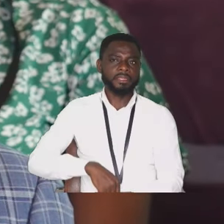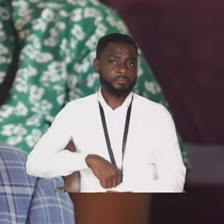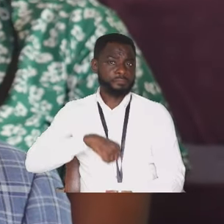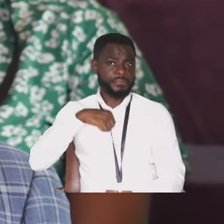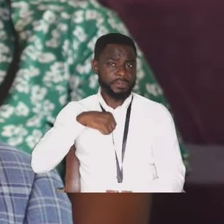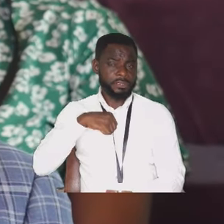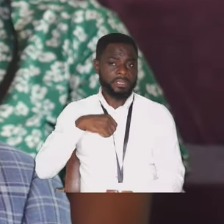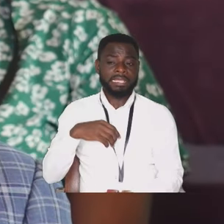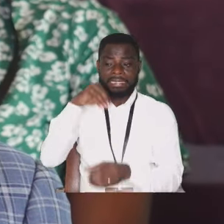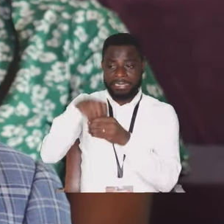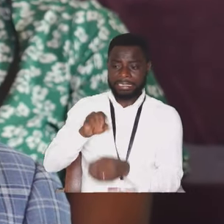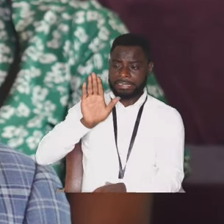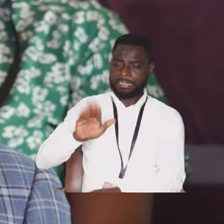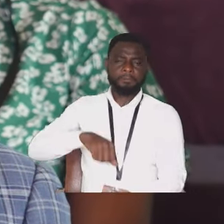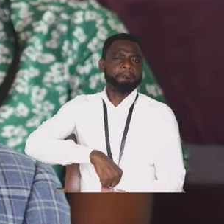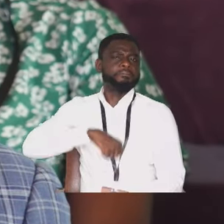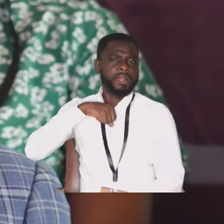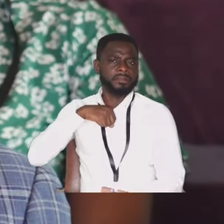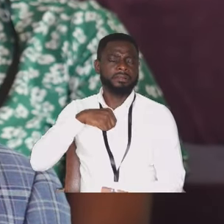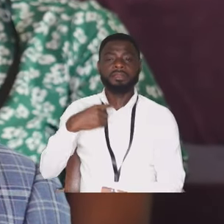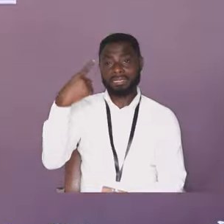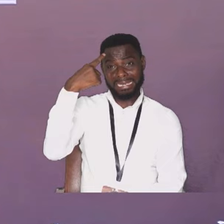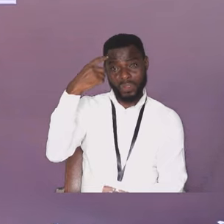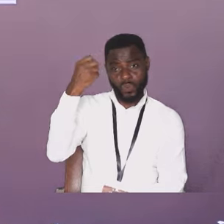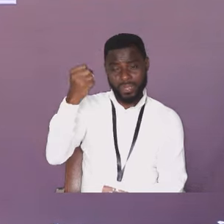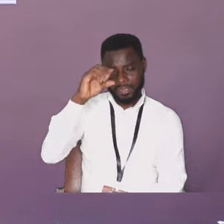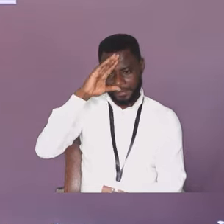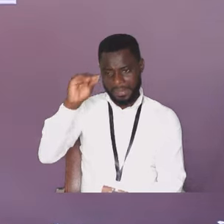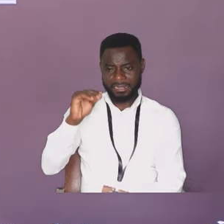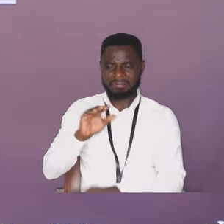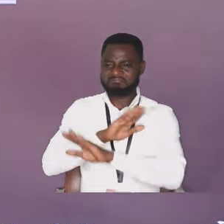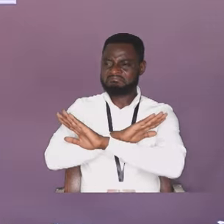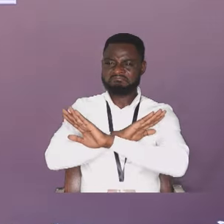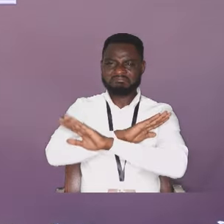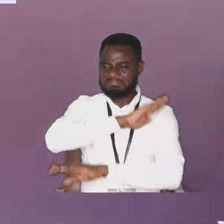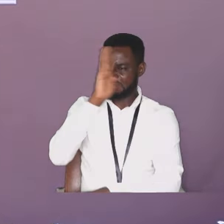In his pride, the wicked man does not seek him.